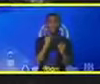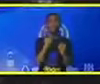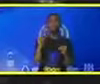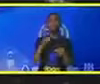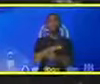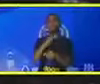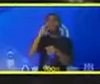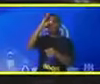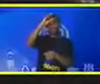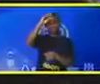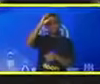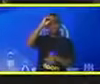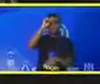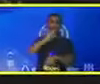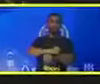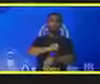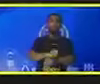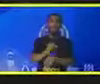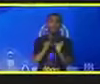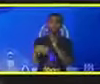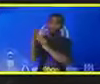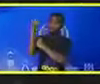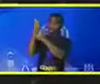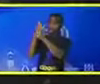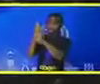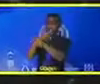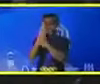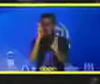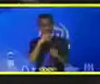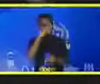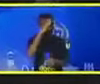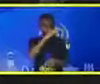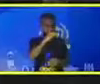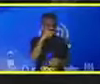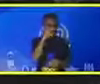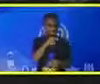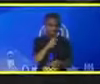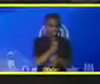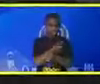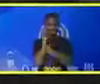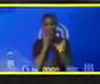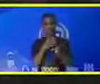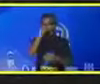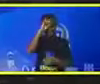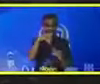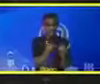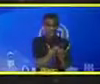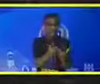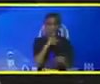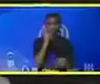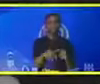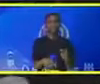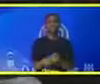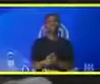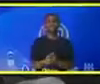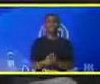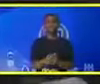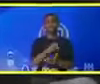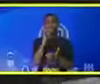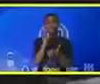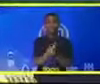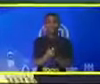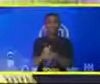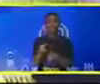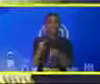respected men, don't despise men. Believers do not know the power that is contained in man, this mysterious creation